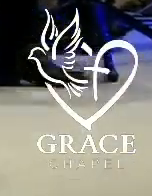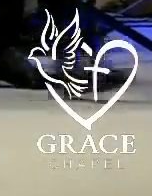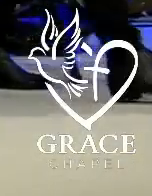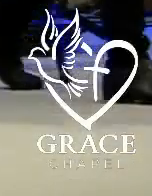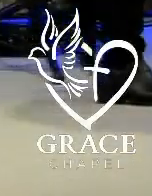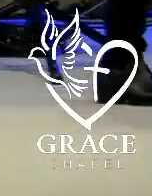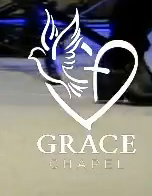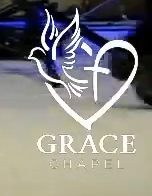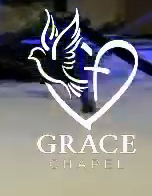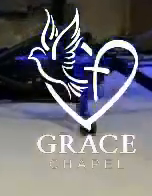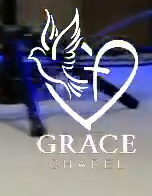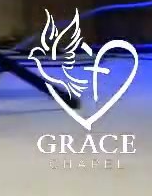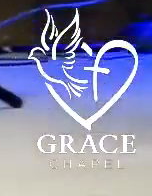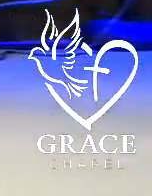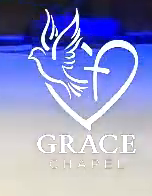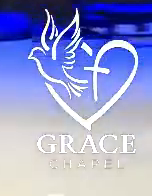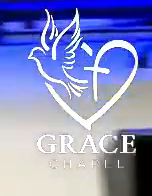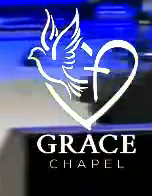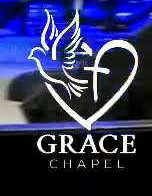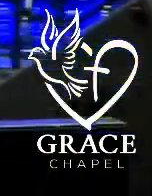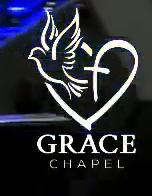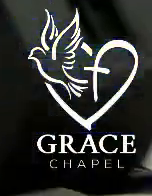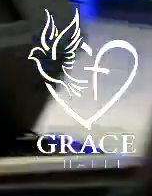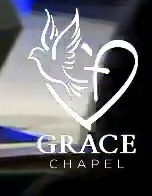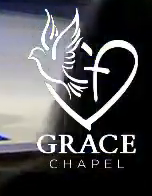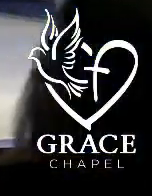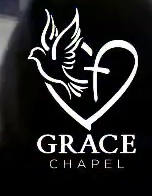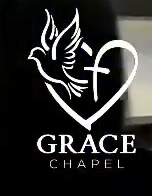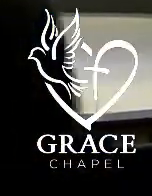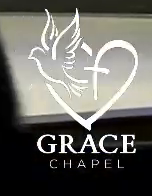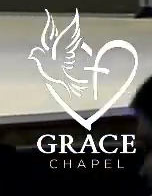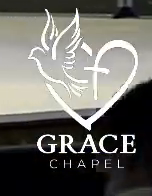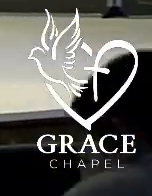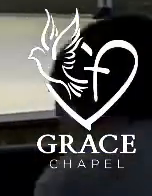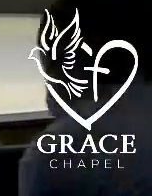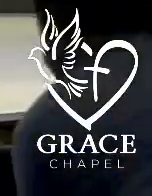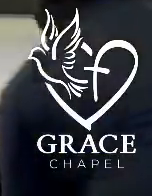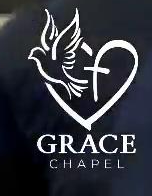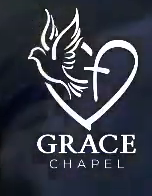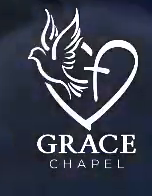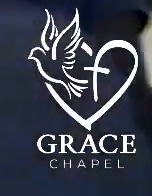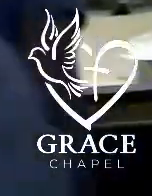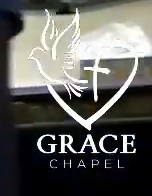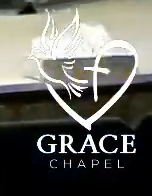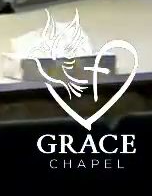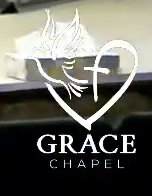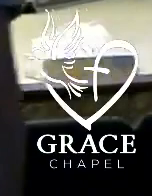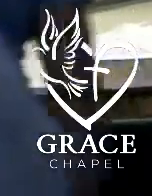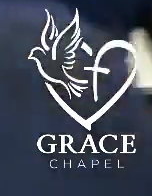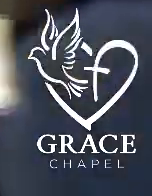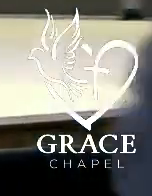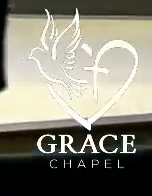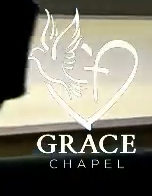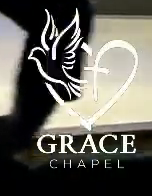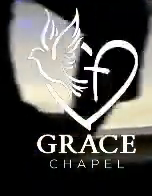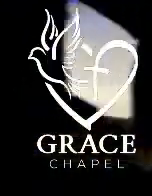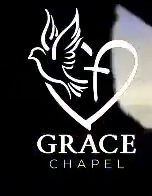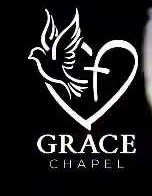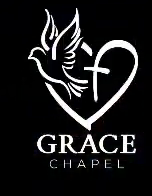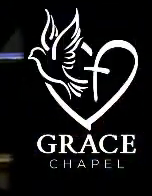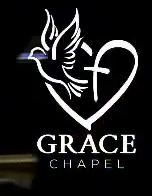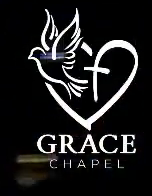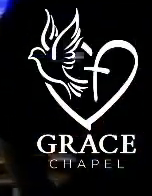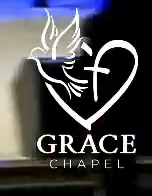was pretty weak. Stand back up. Now, we just talked about the goodness of God, and I heard about five people